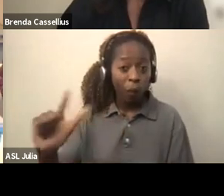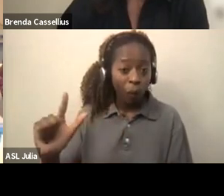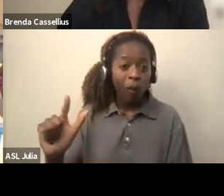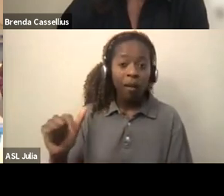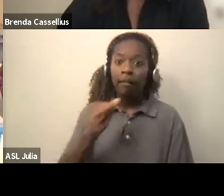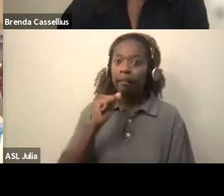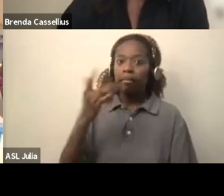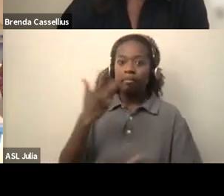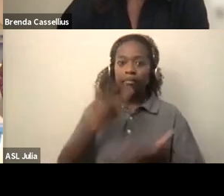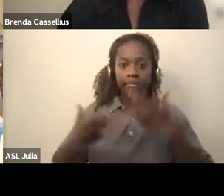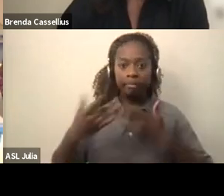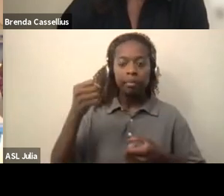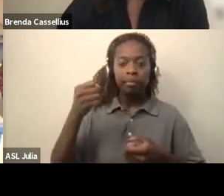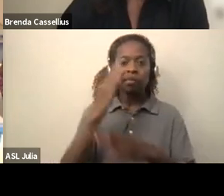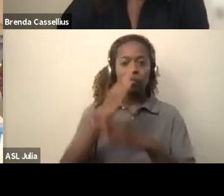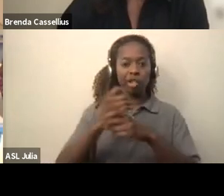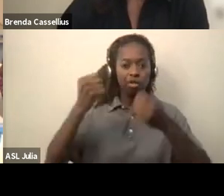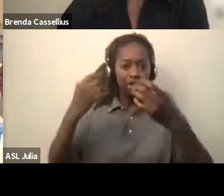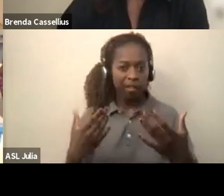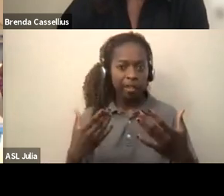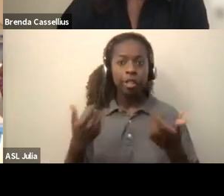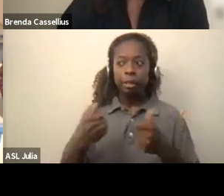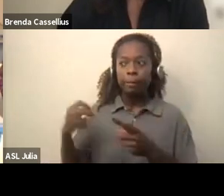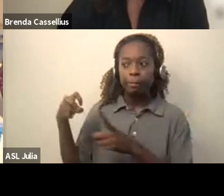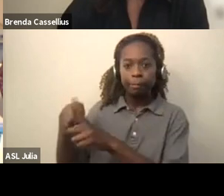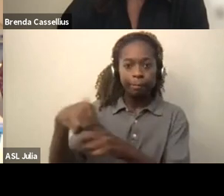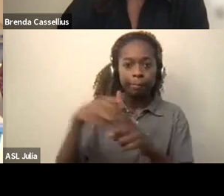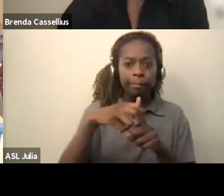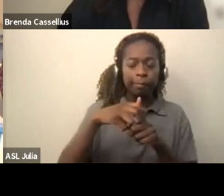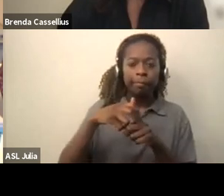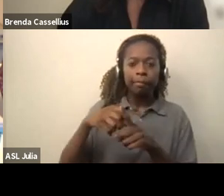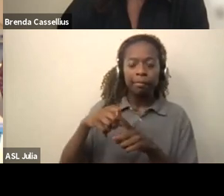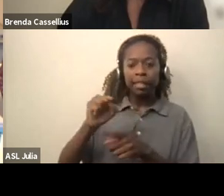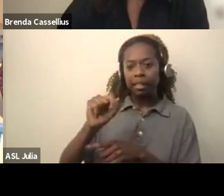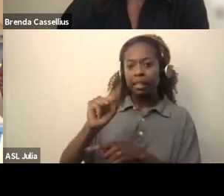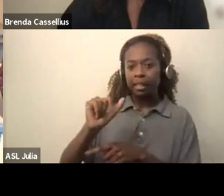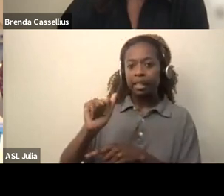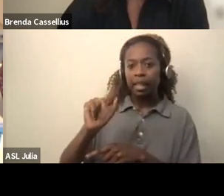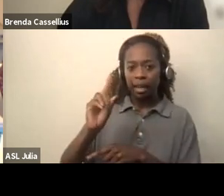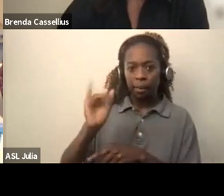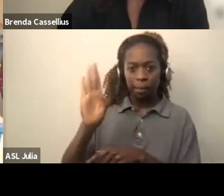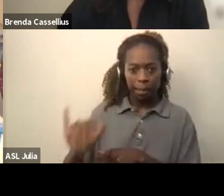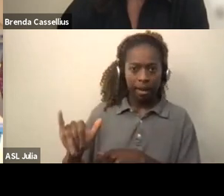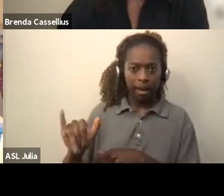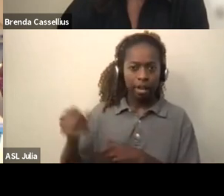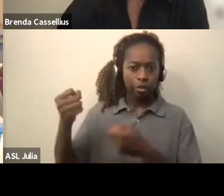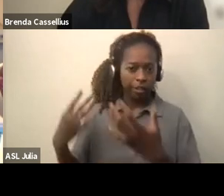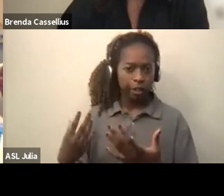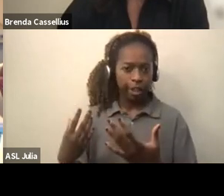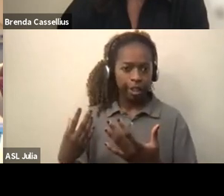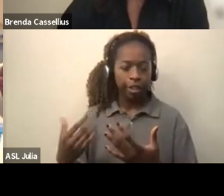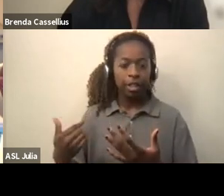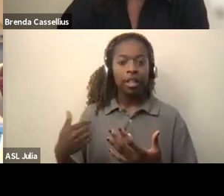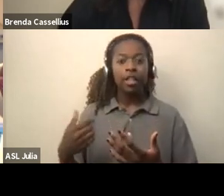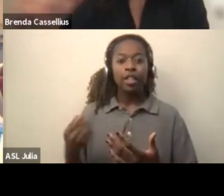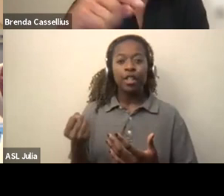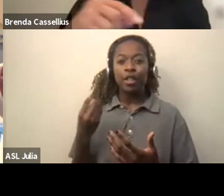drivers for or we're trying to get standby drivers for and we believe in the morning they're not going to be covered and so transportation has to put